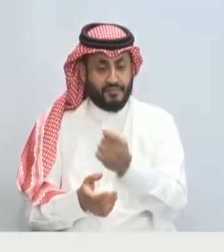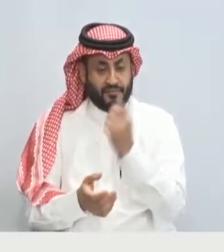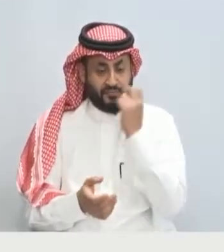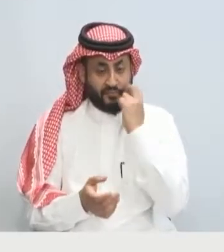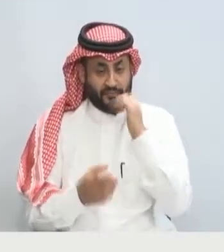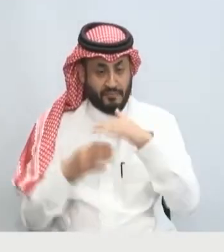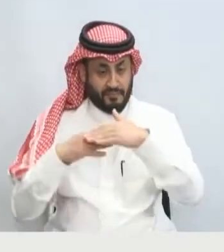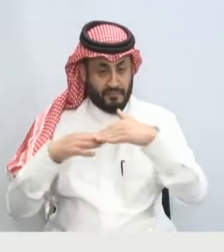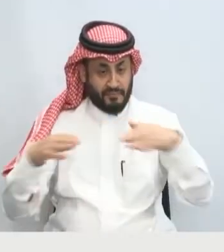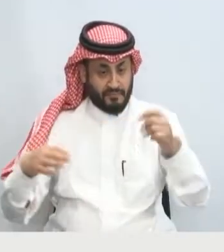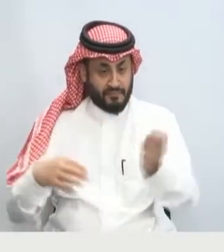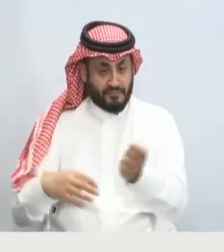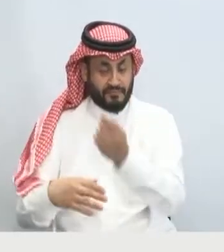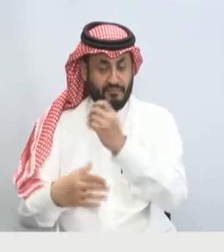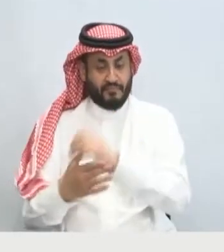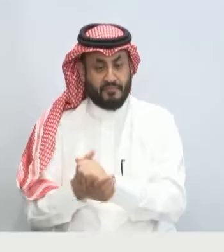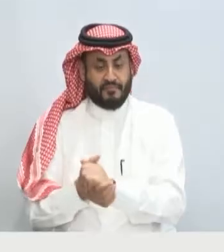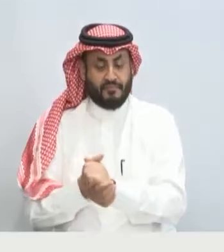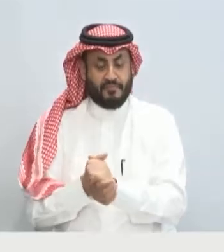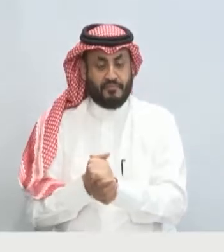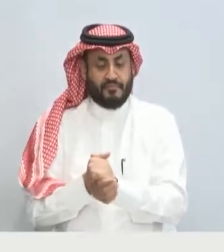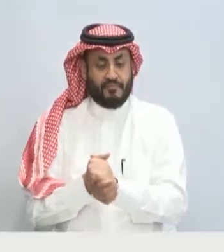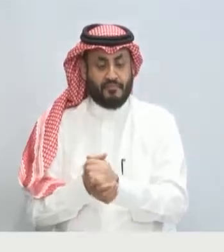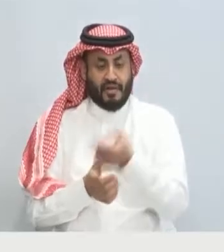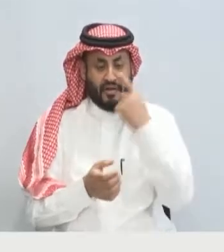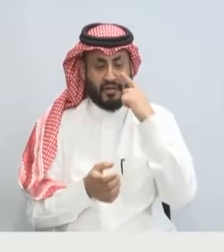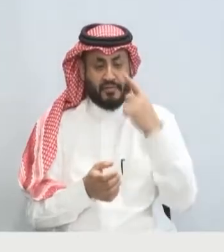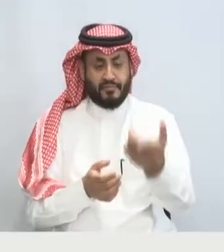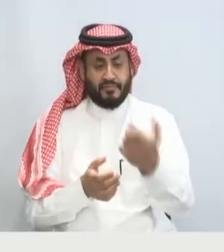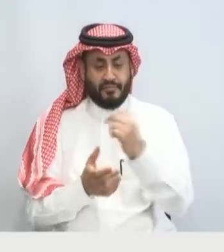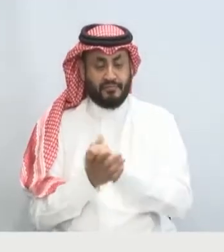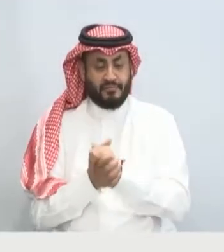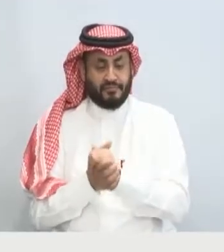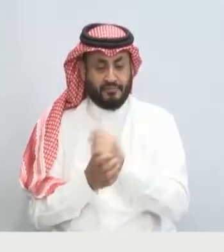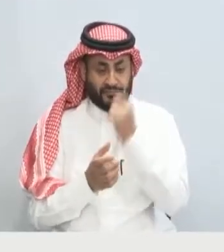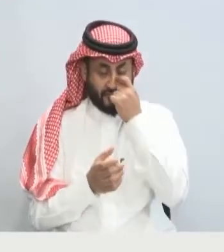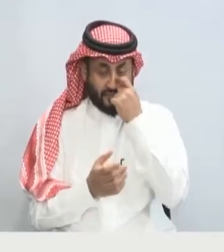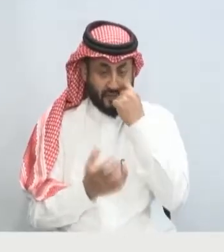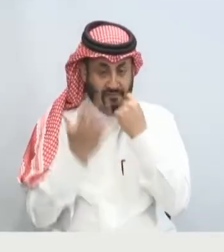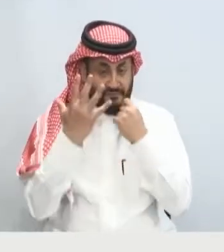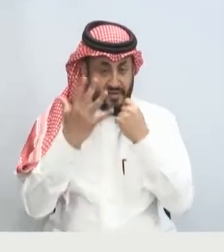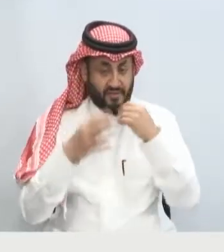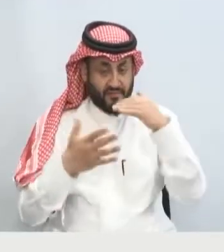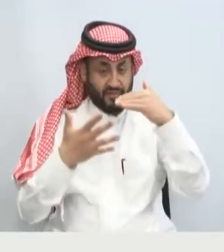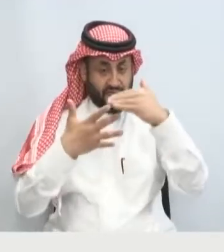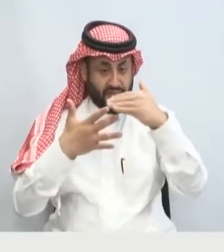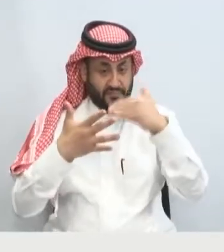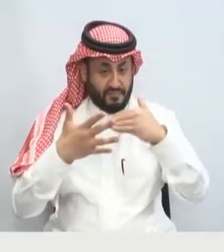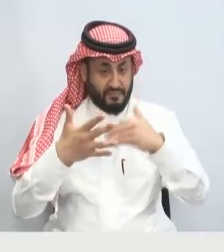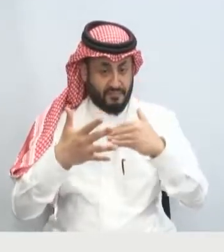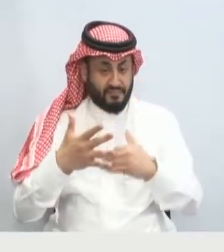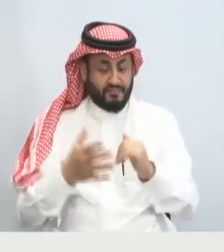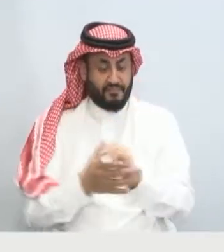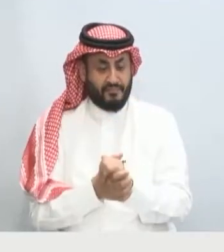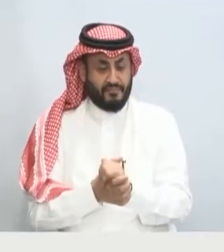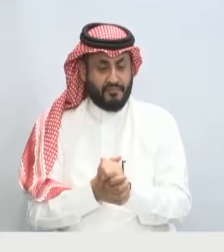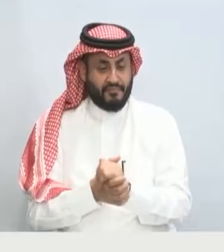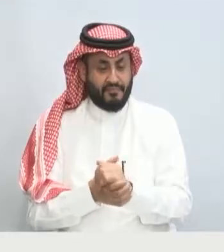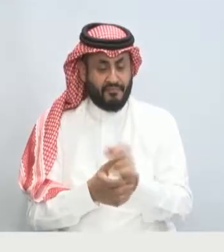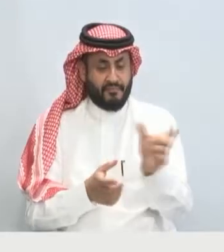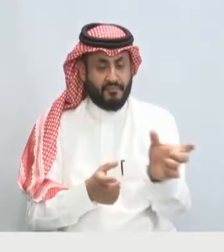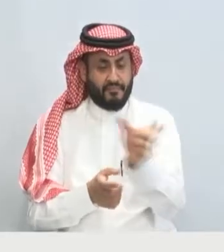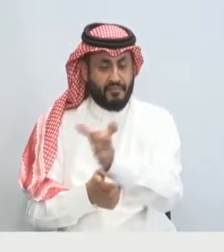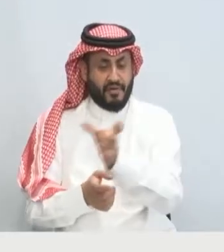this line. So, as you can see, here we have five lines. In front of each of